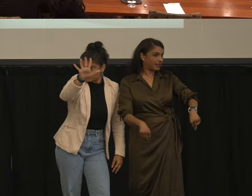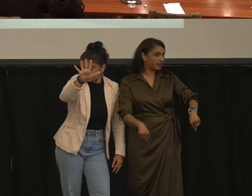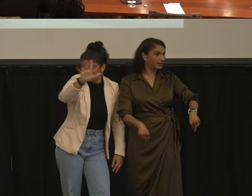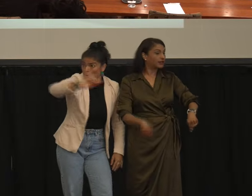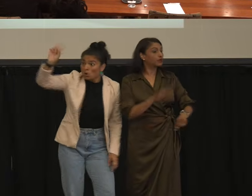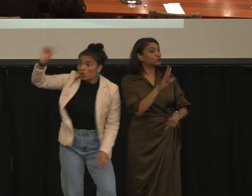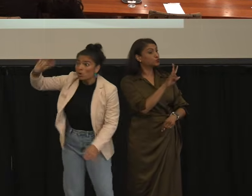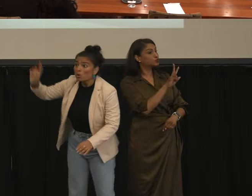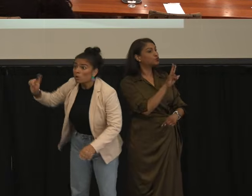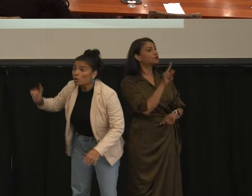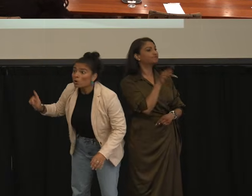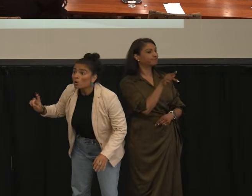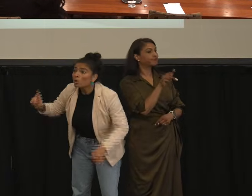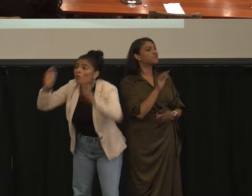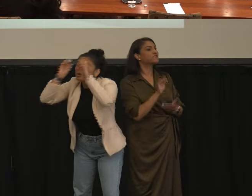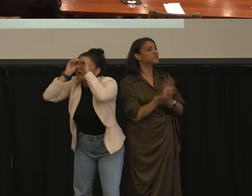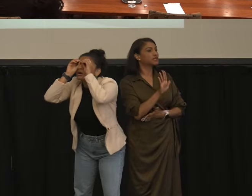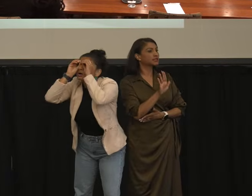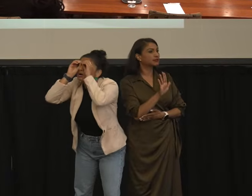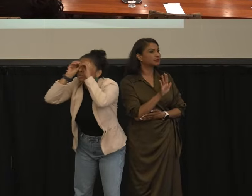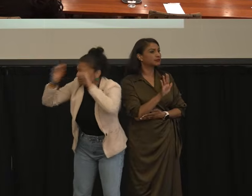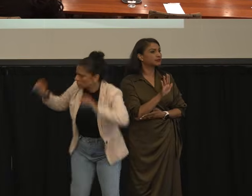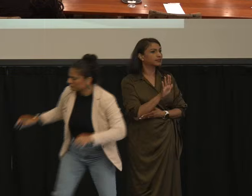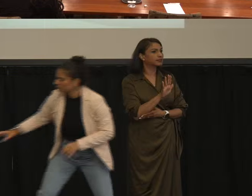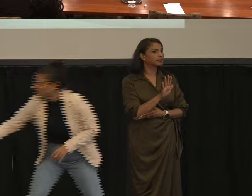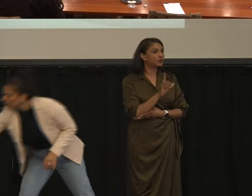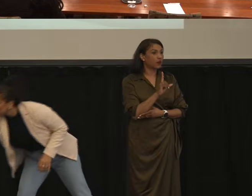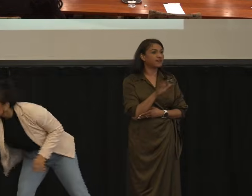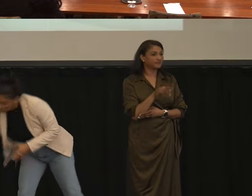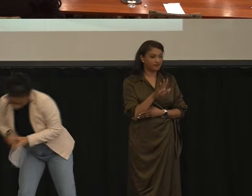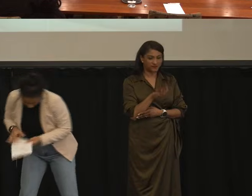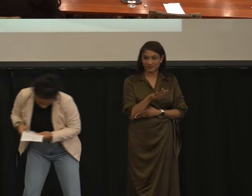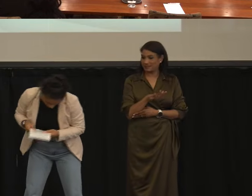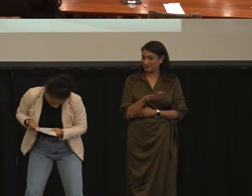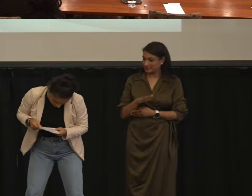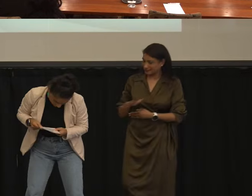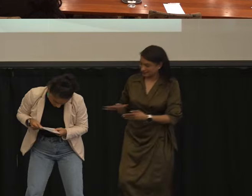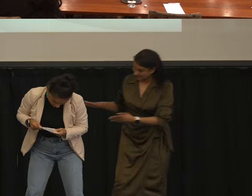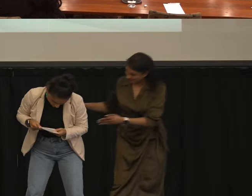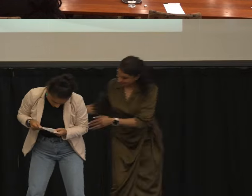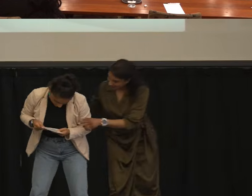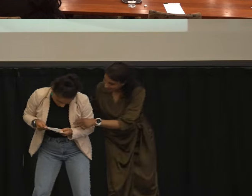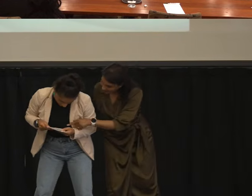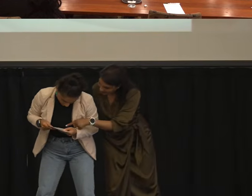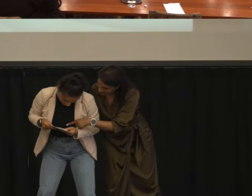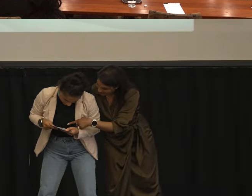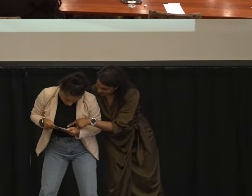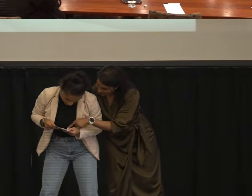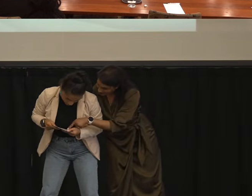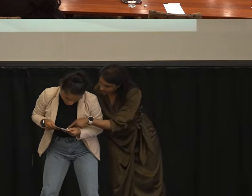back. No. No, At sorry, I can't 2:15. see. 1:15.